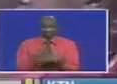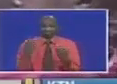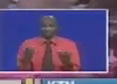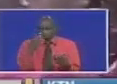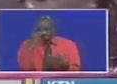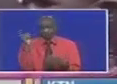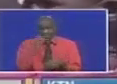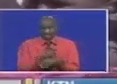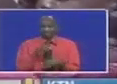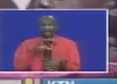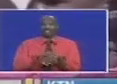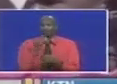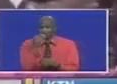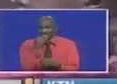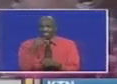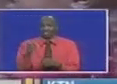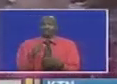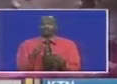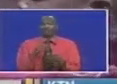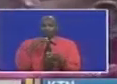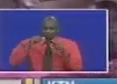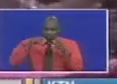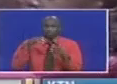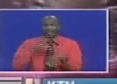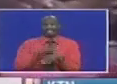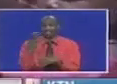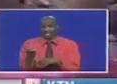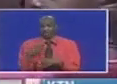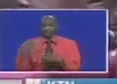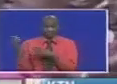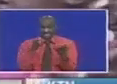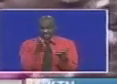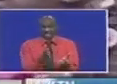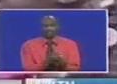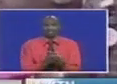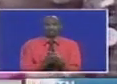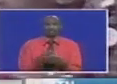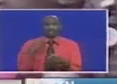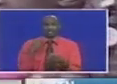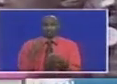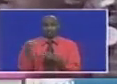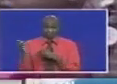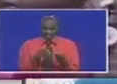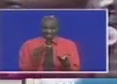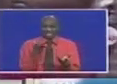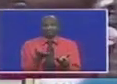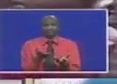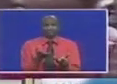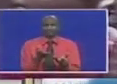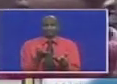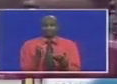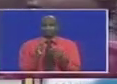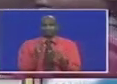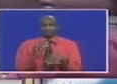moja tunapata chakula. Hata unga ndio tunapata huko, alafu tunaleta hapa, tunaleta makoma, alafu